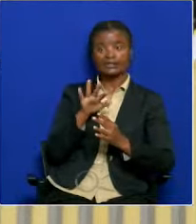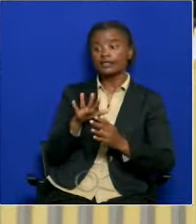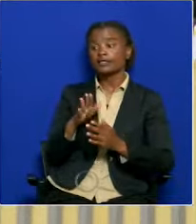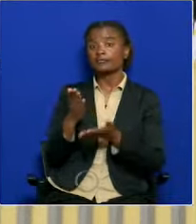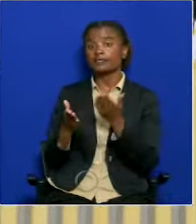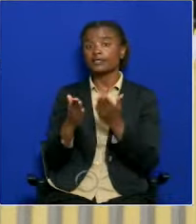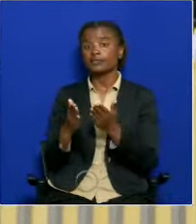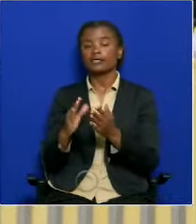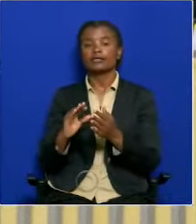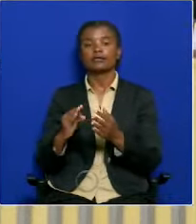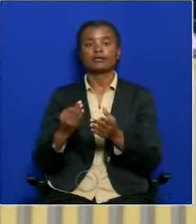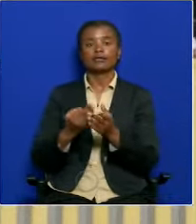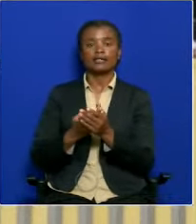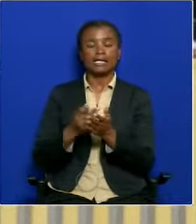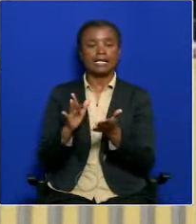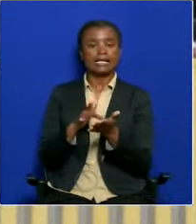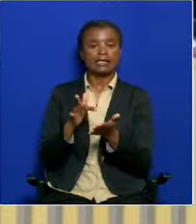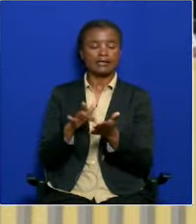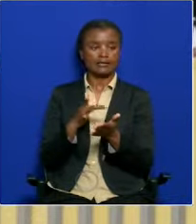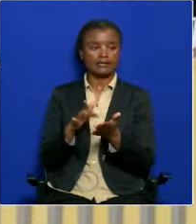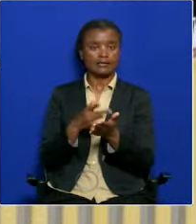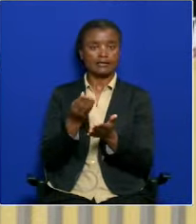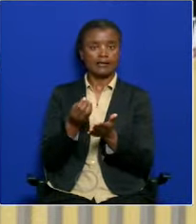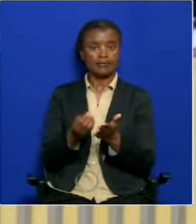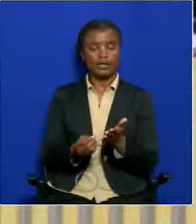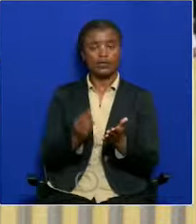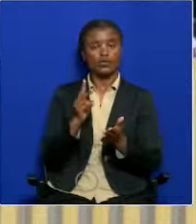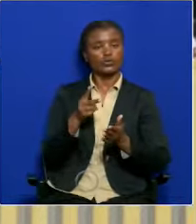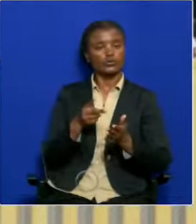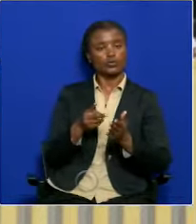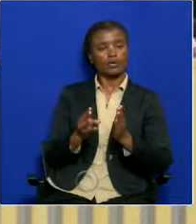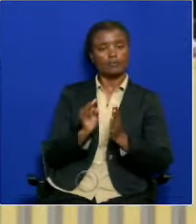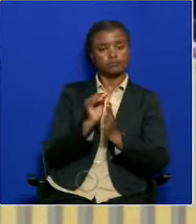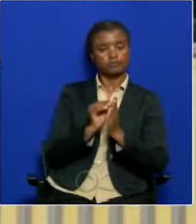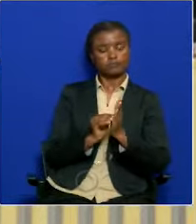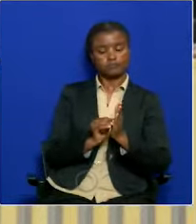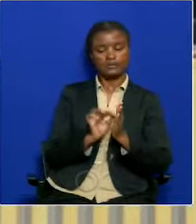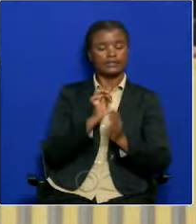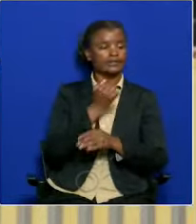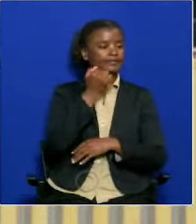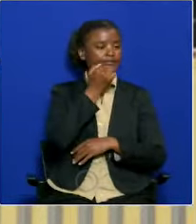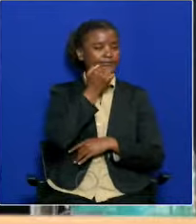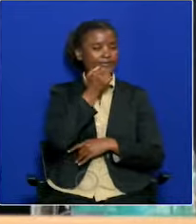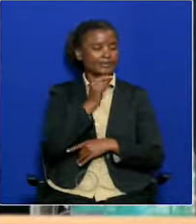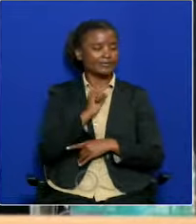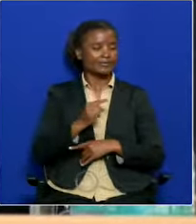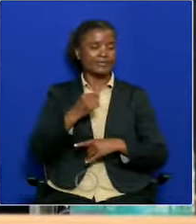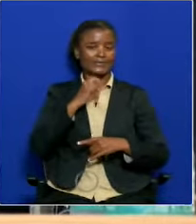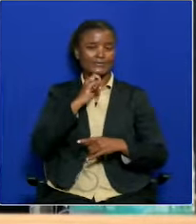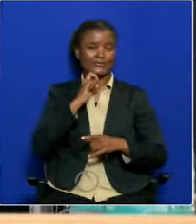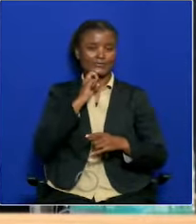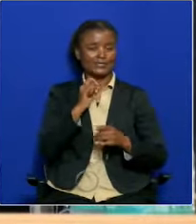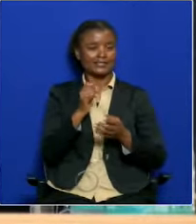flag. My apologies, Chair, because I'm working electronically. Let me find by file.